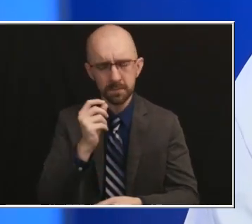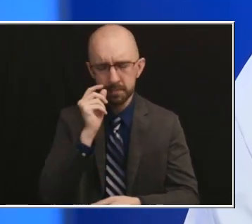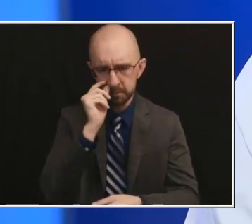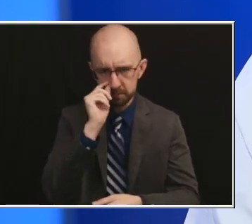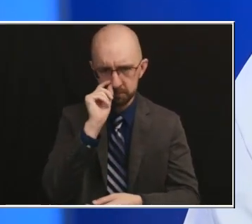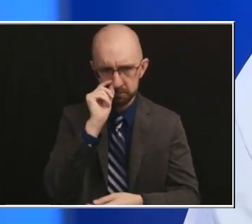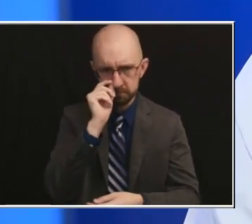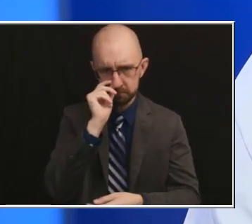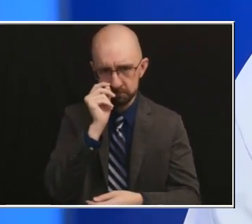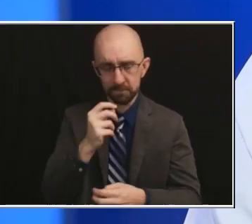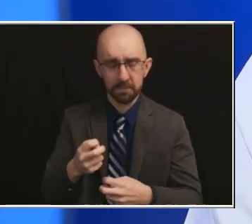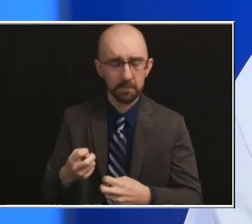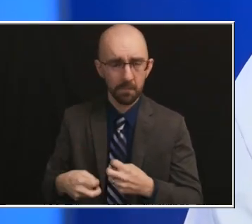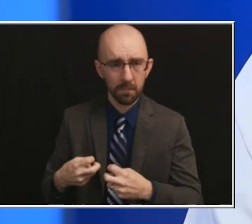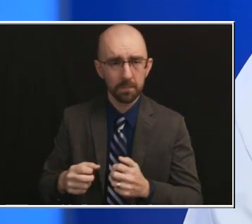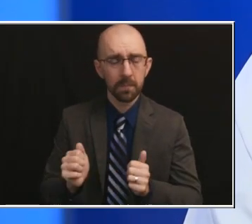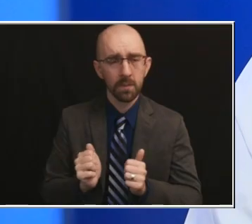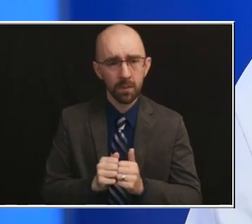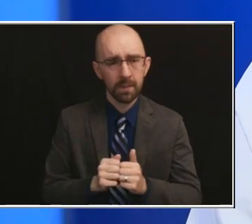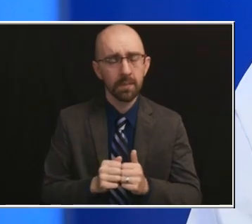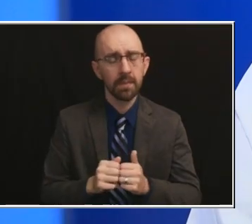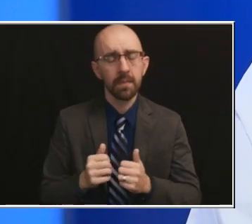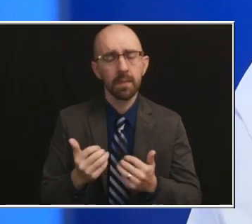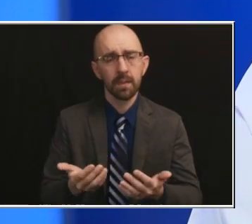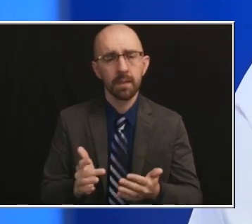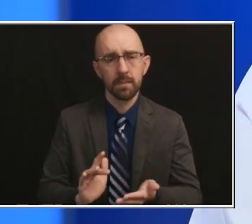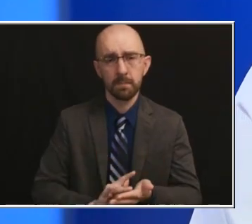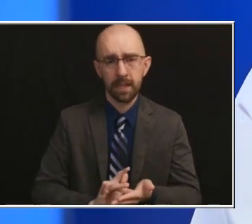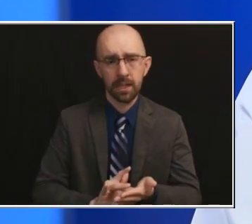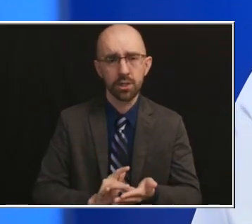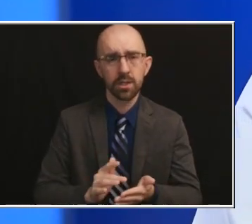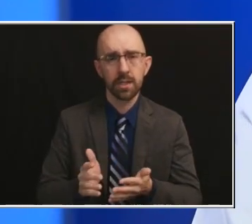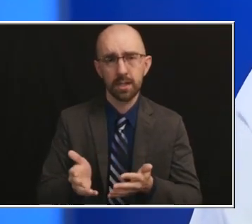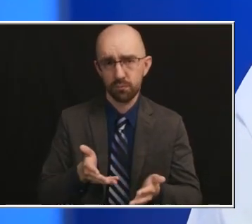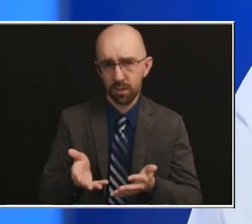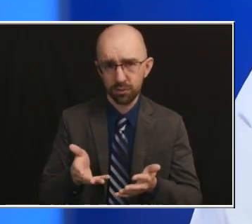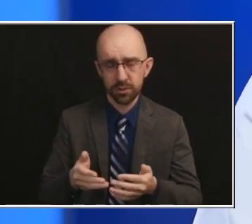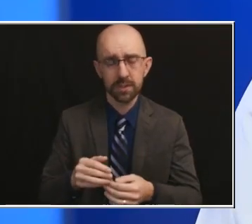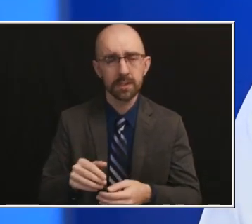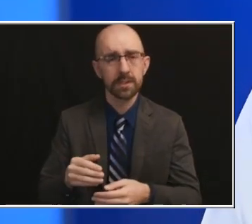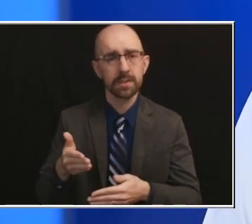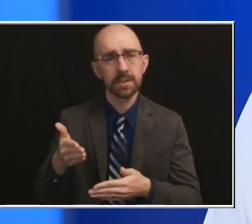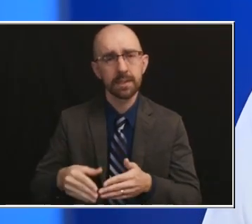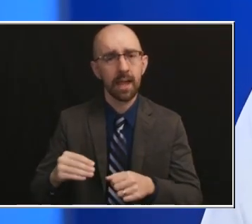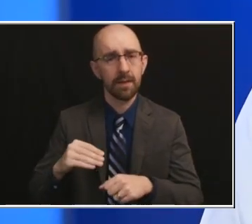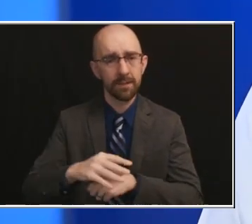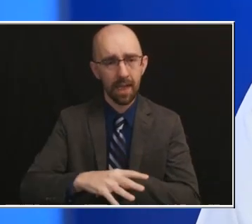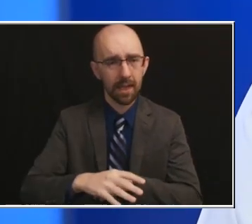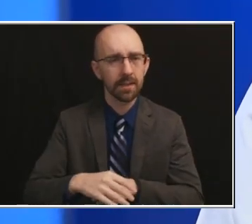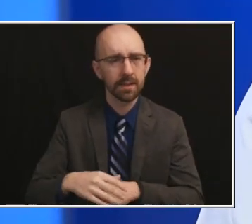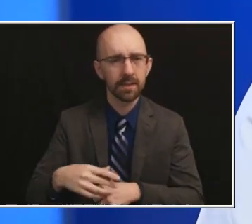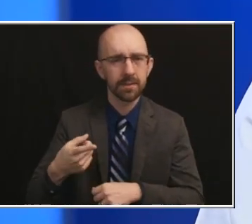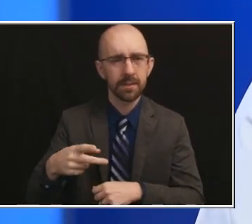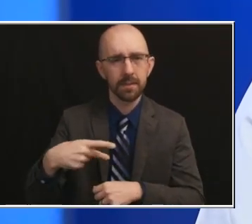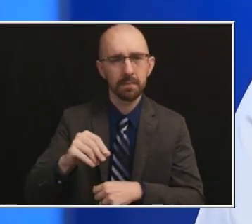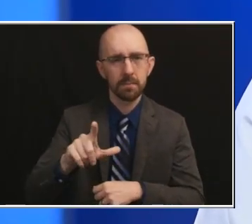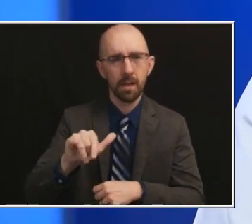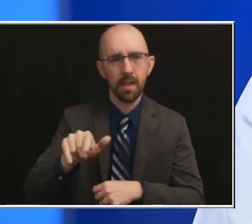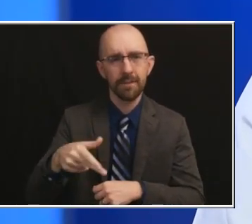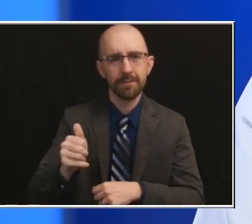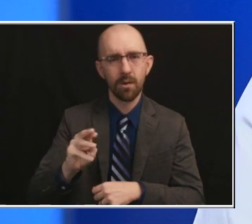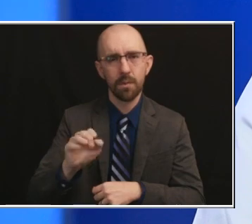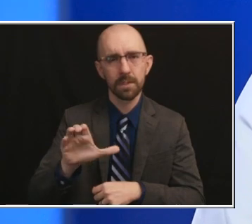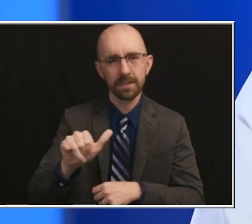the problem with medication interactions, side effects, or what we call as polypharmacy and polypharmacy-related side effects is a